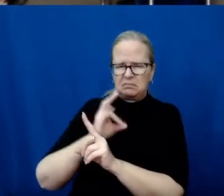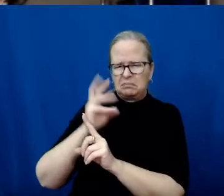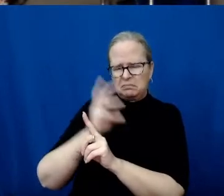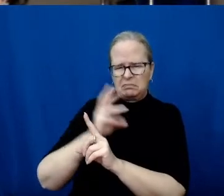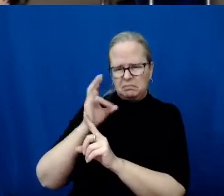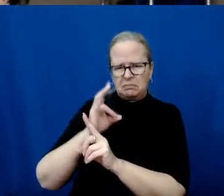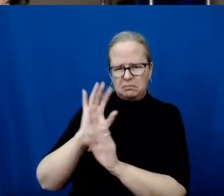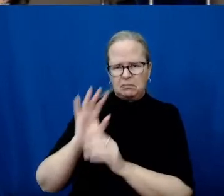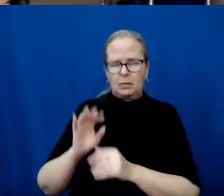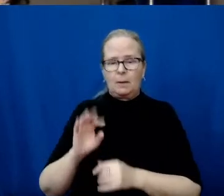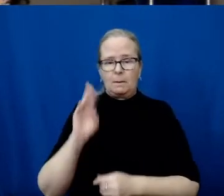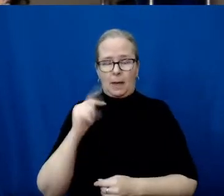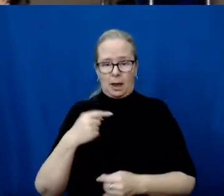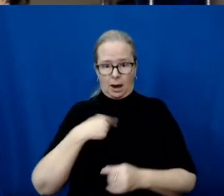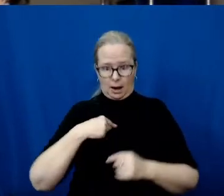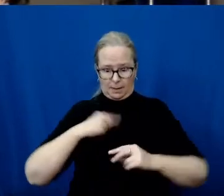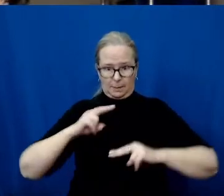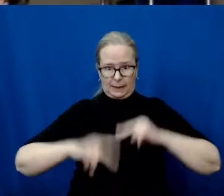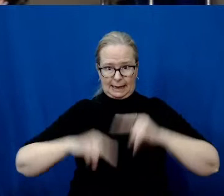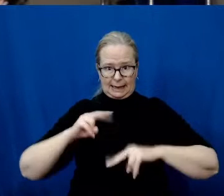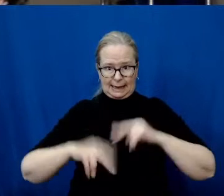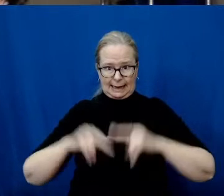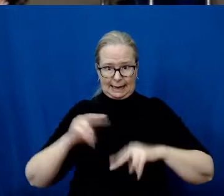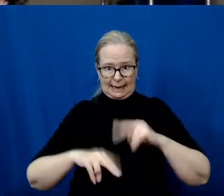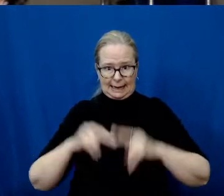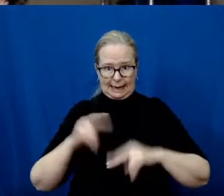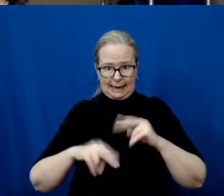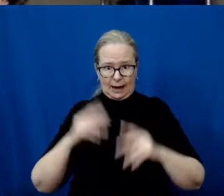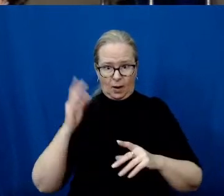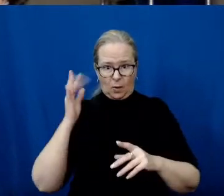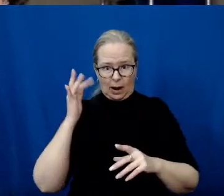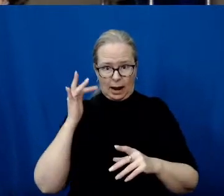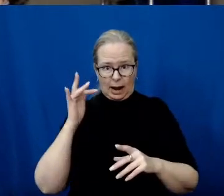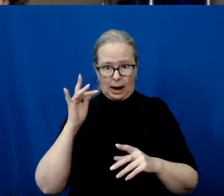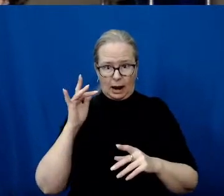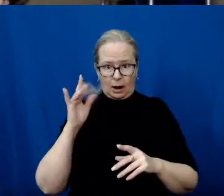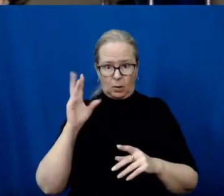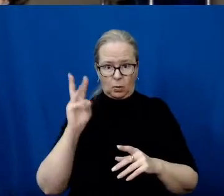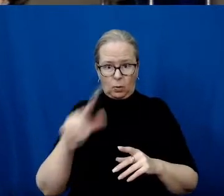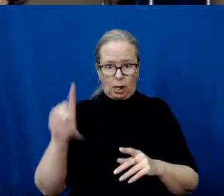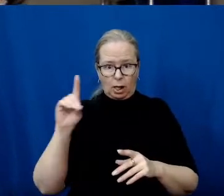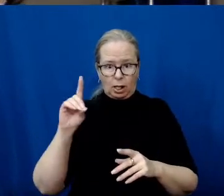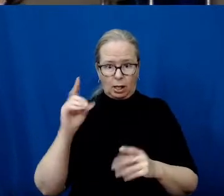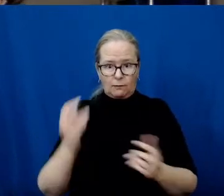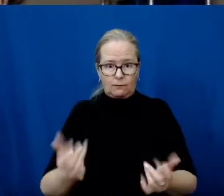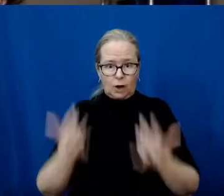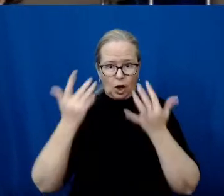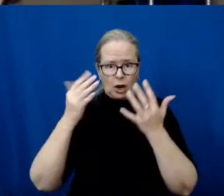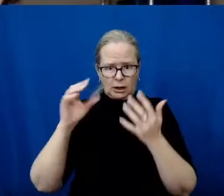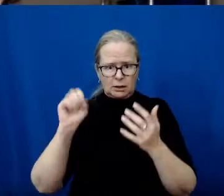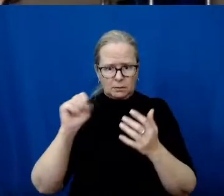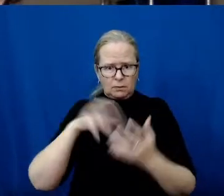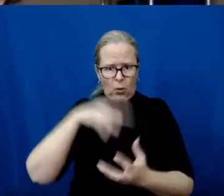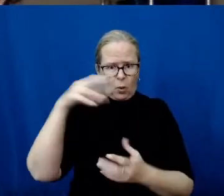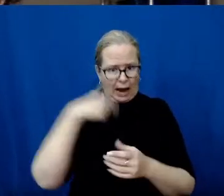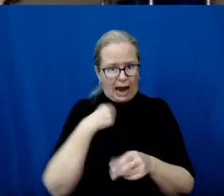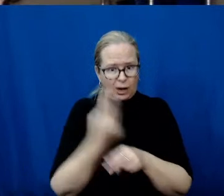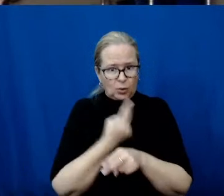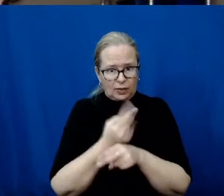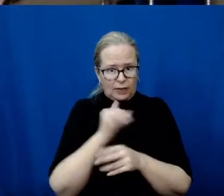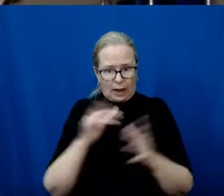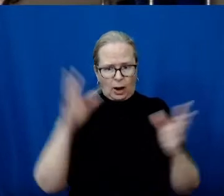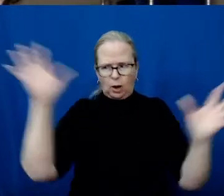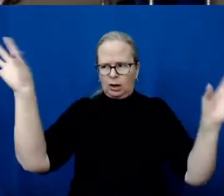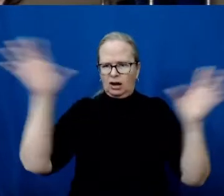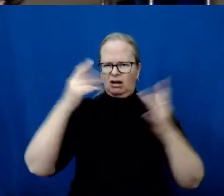smoke. And so if you're using something like that where the air is quite dirty and it's going to get a lot of dirt